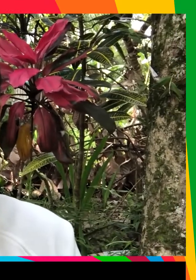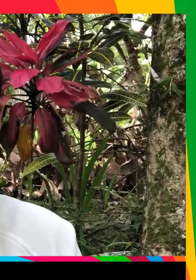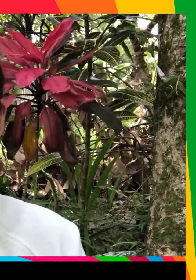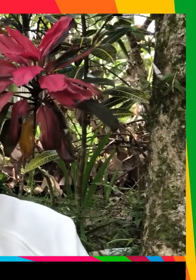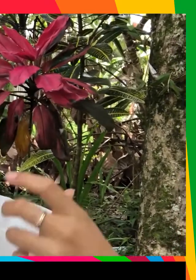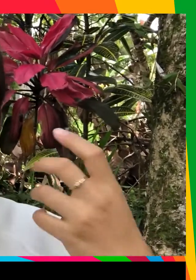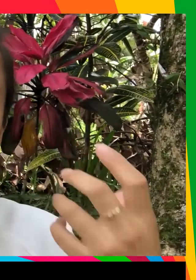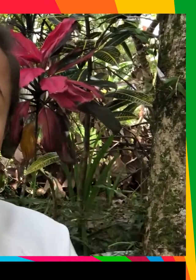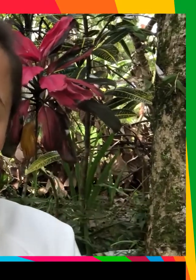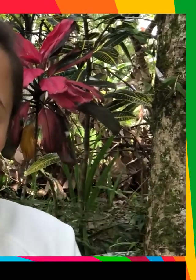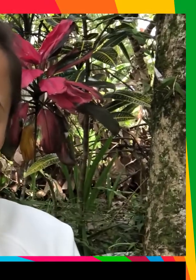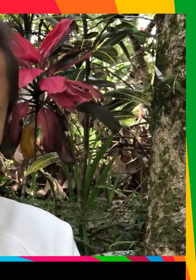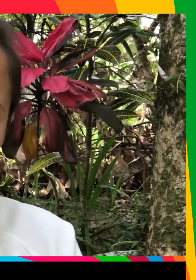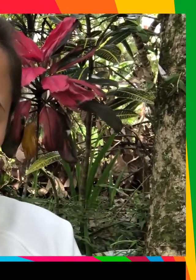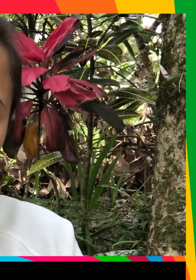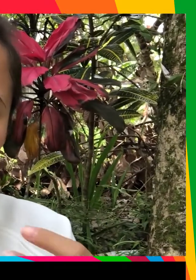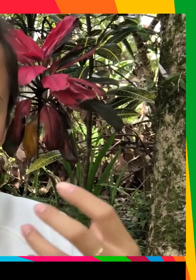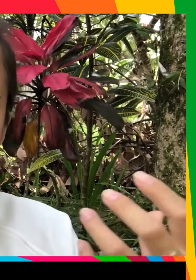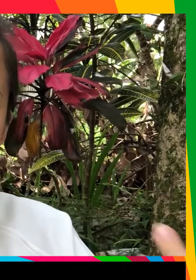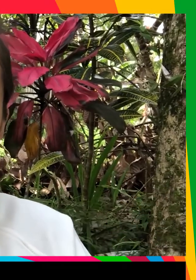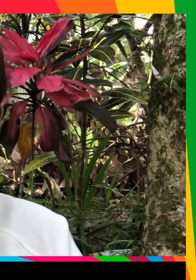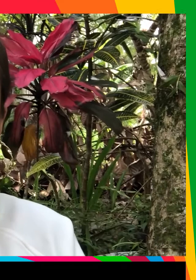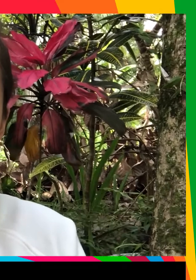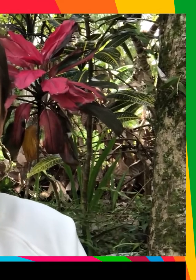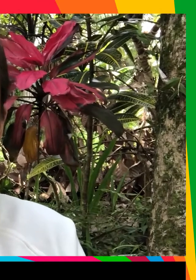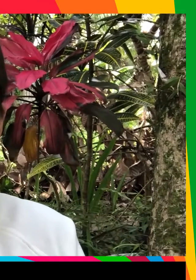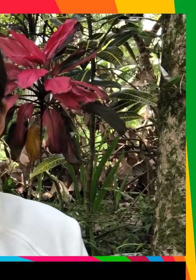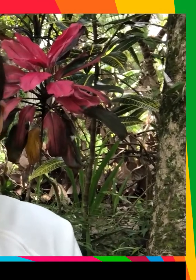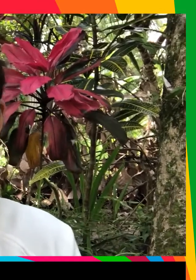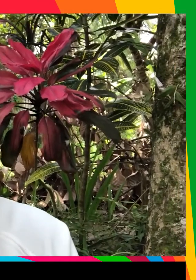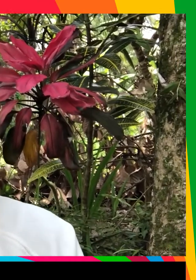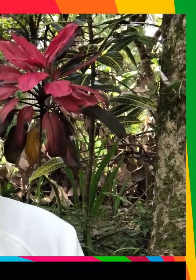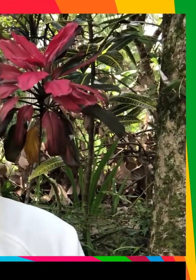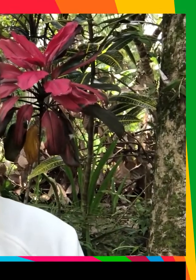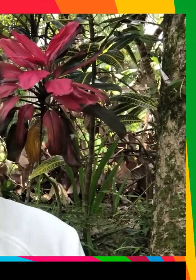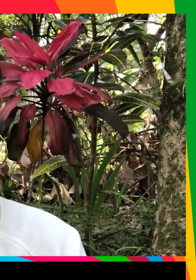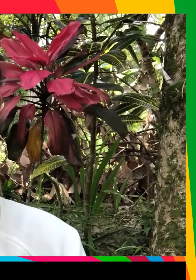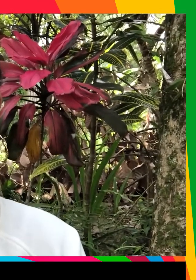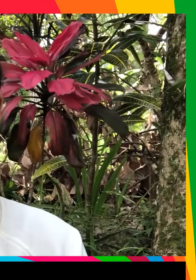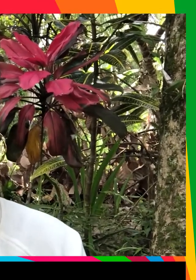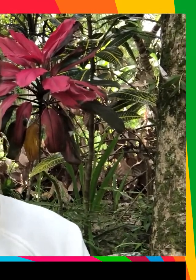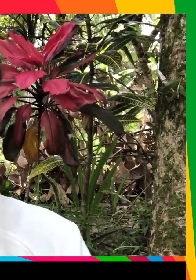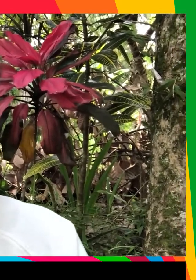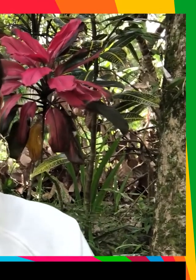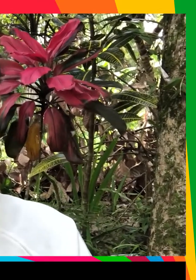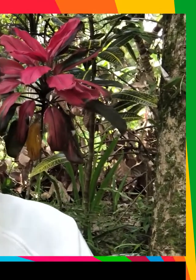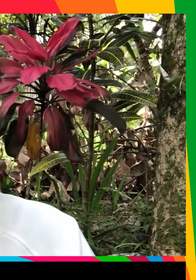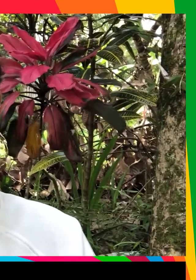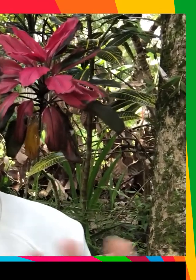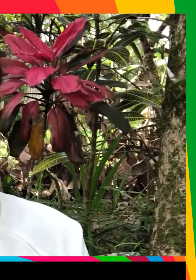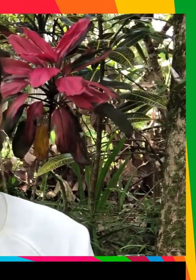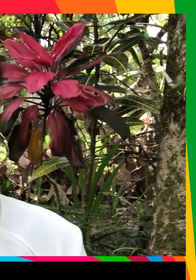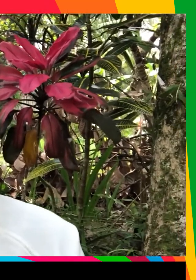more clear, the more easier it is for people to understand on what practical changes they can do, whether an